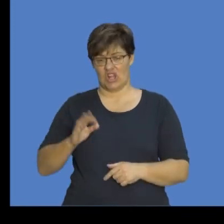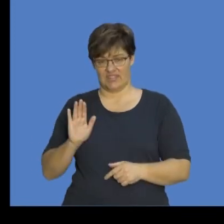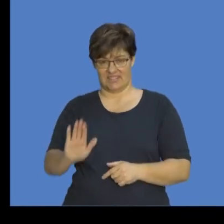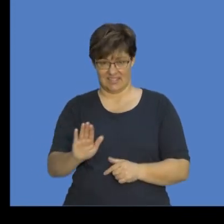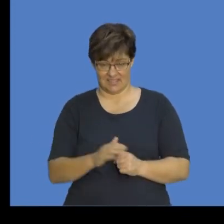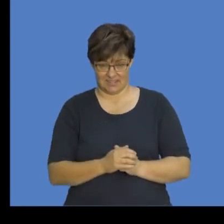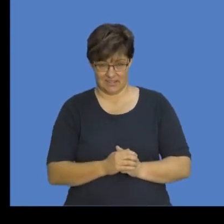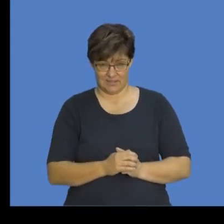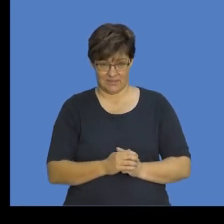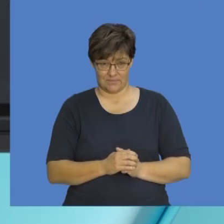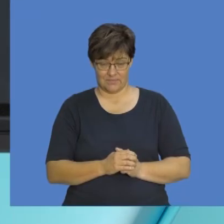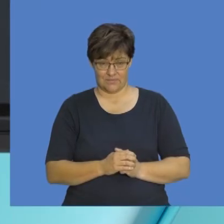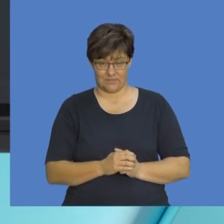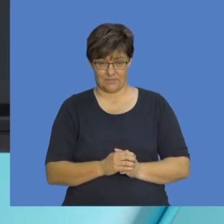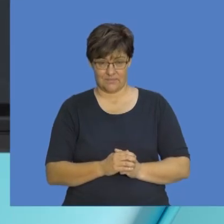plot.